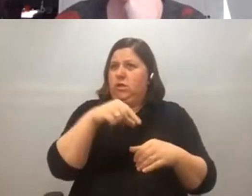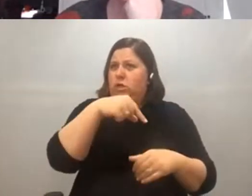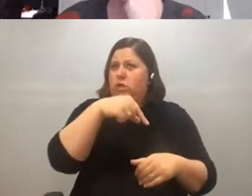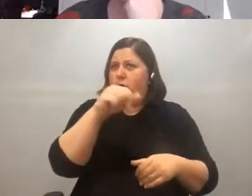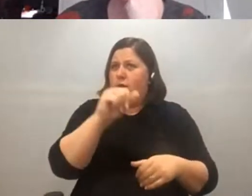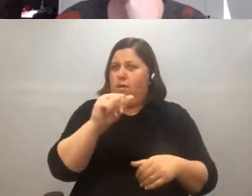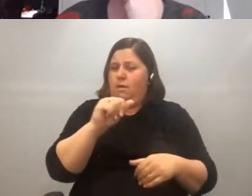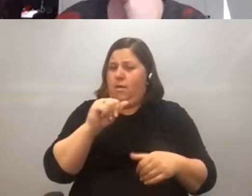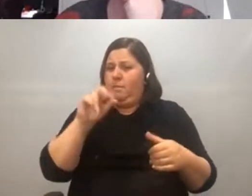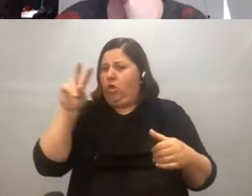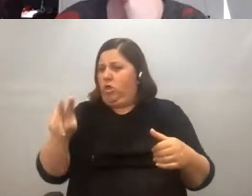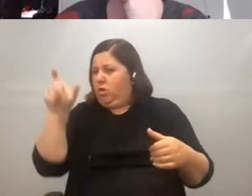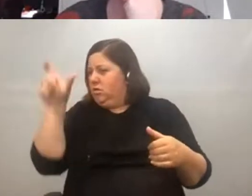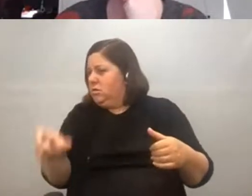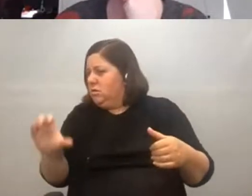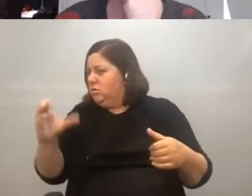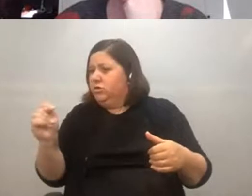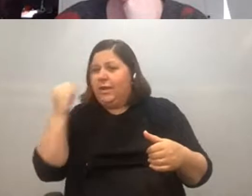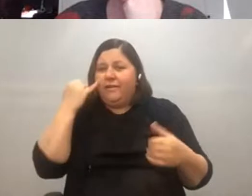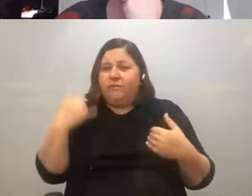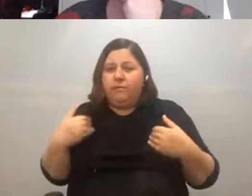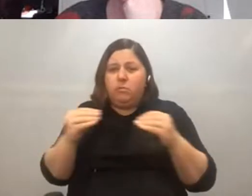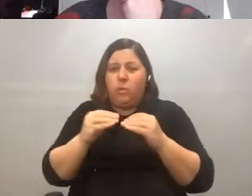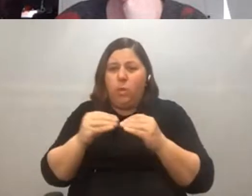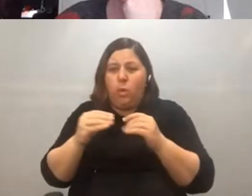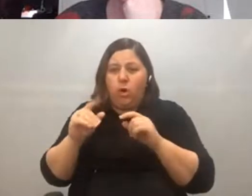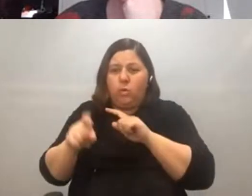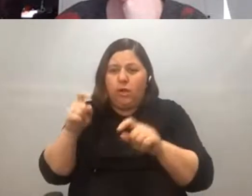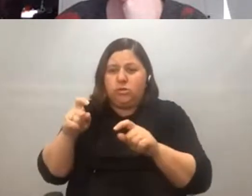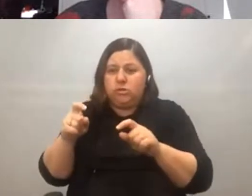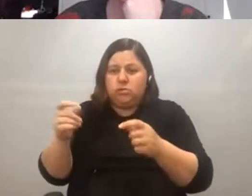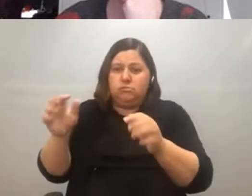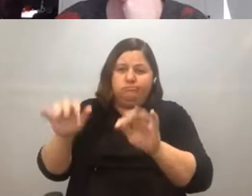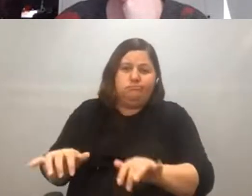if anyone has any other questions just um stick them in there and we'll read them out